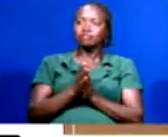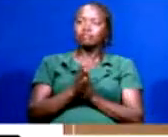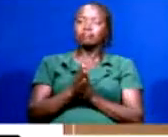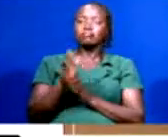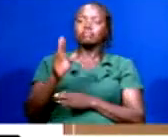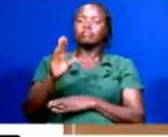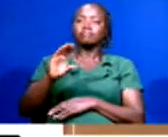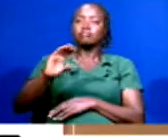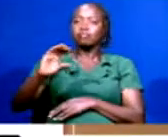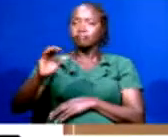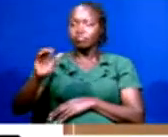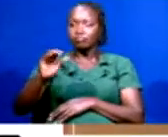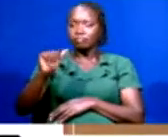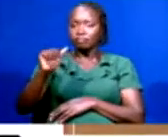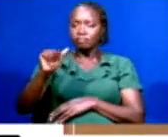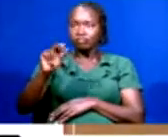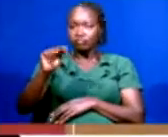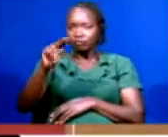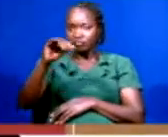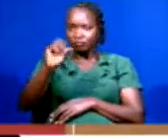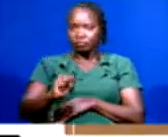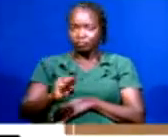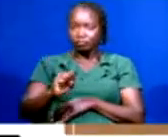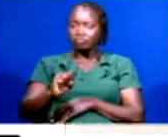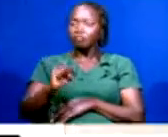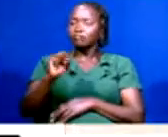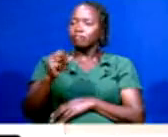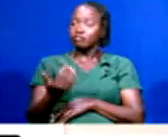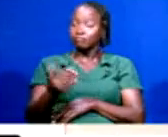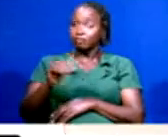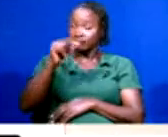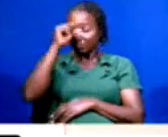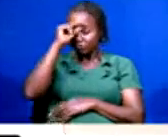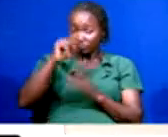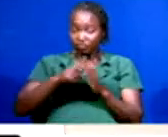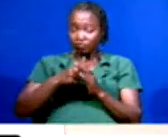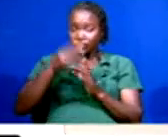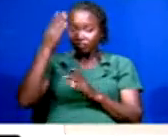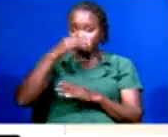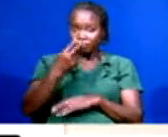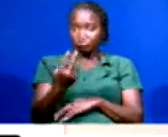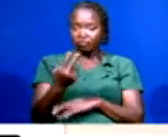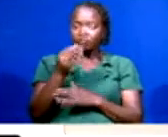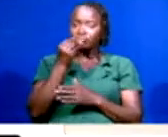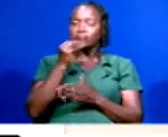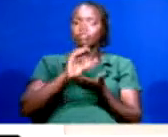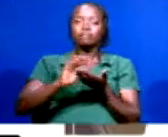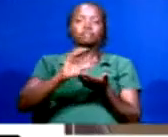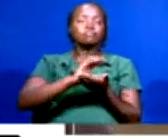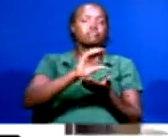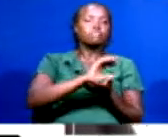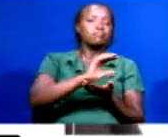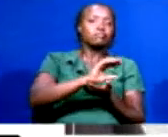constituencies. Following this, Mandera County Government has begun its second phase of food distribution in the entire